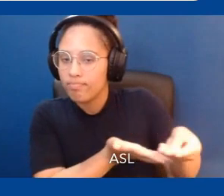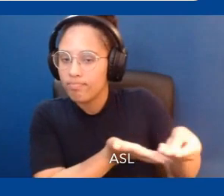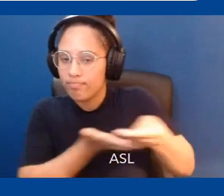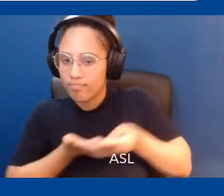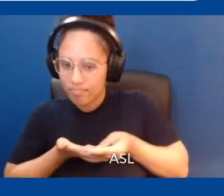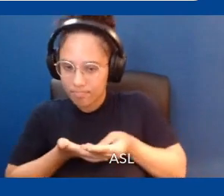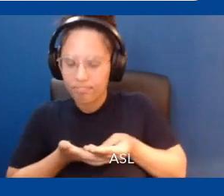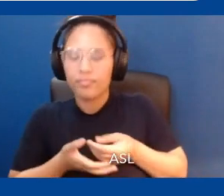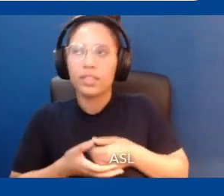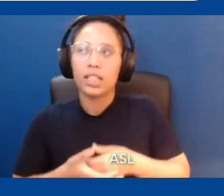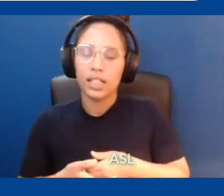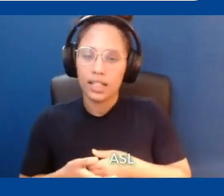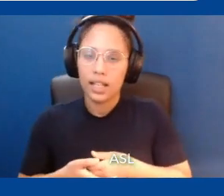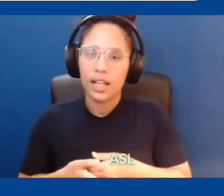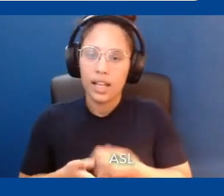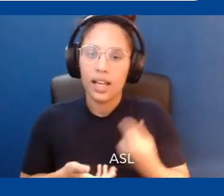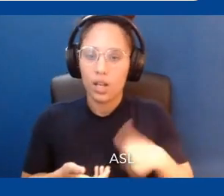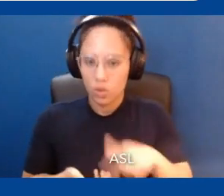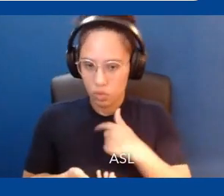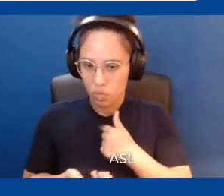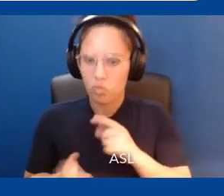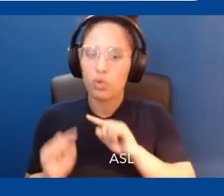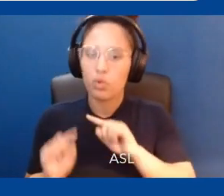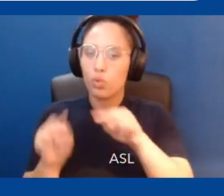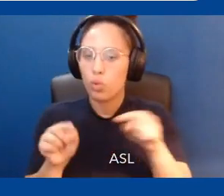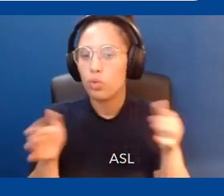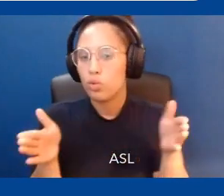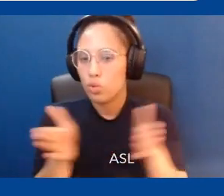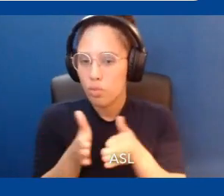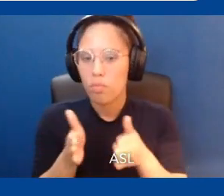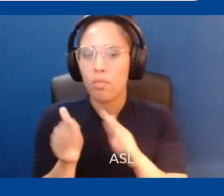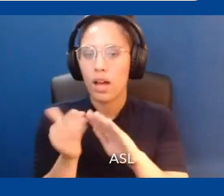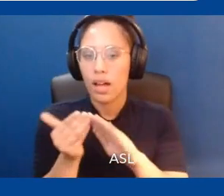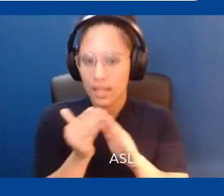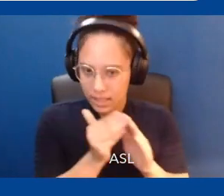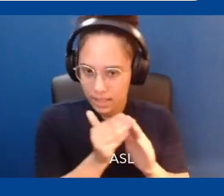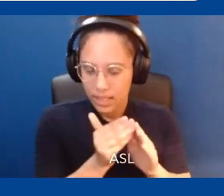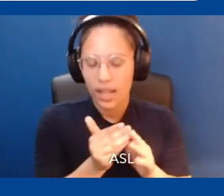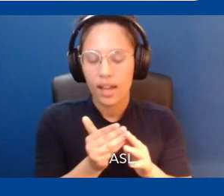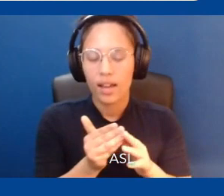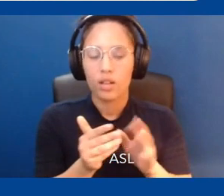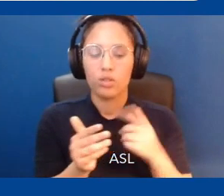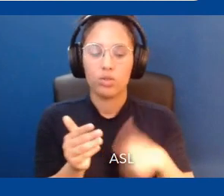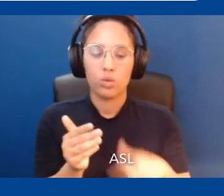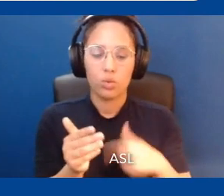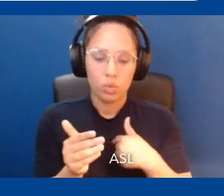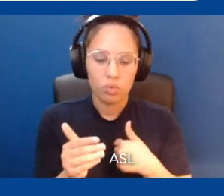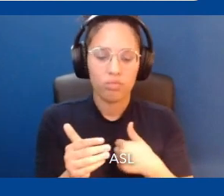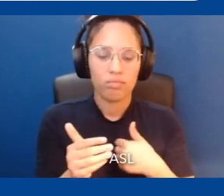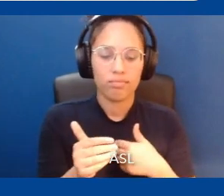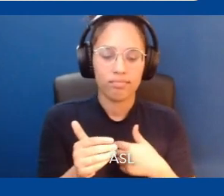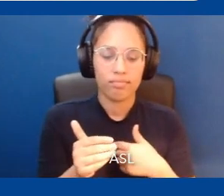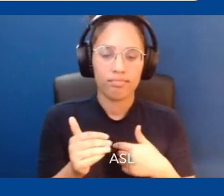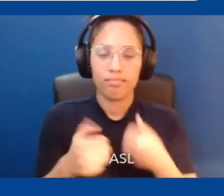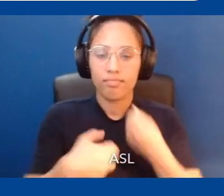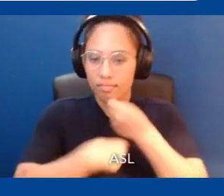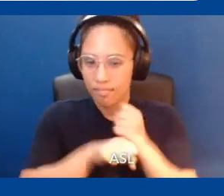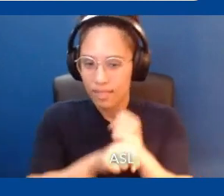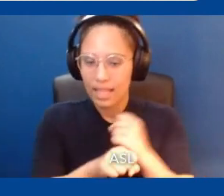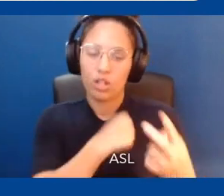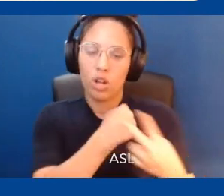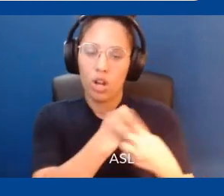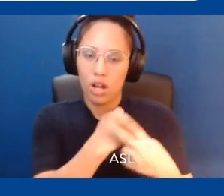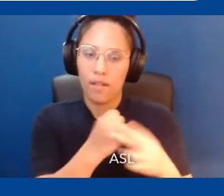traveling through these small towns and digitalizing this archive, and we are finding the